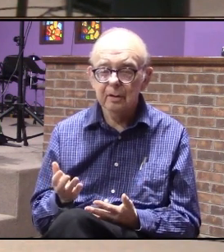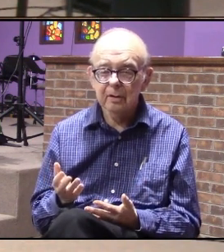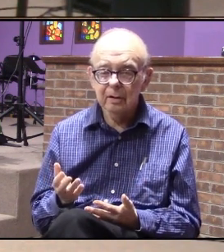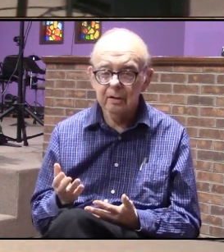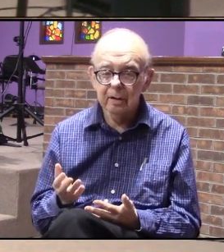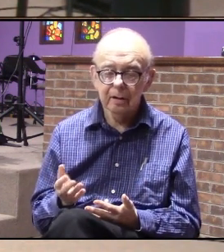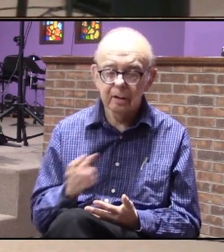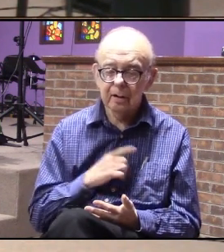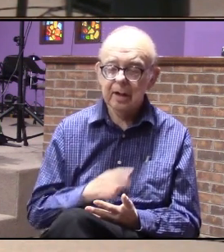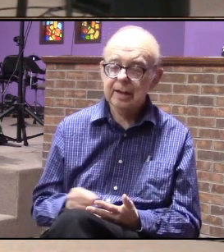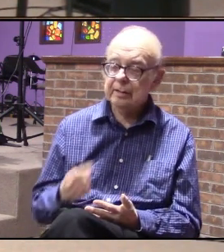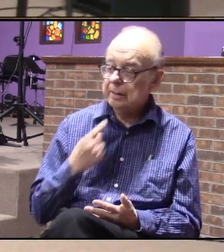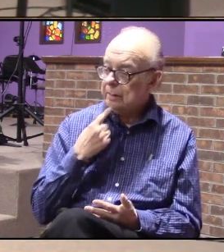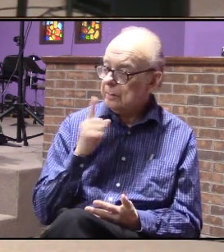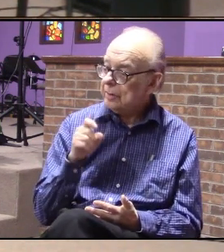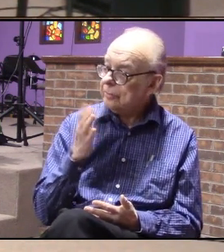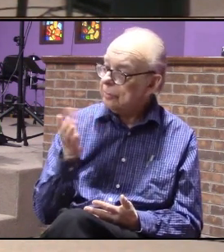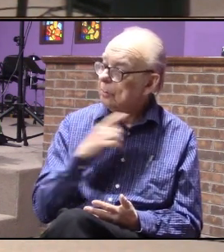Lord, is that you?